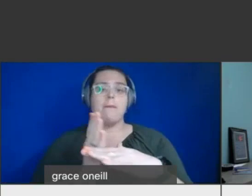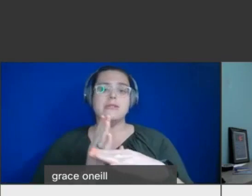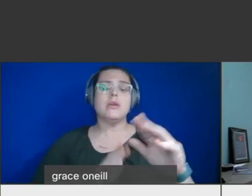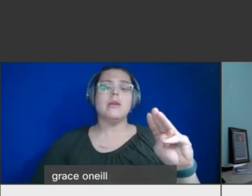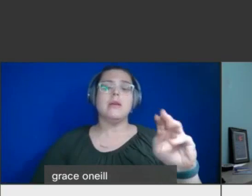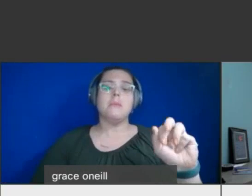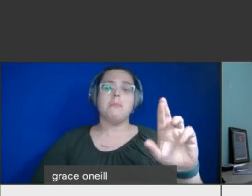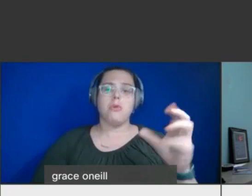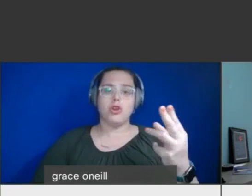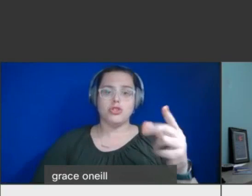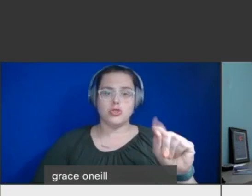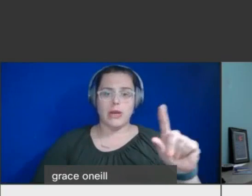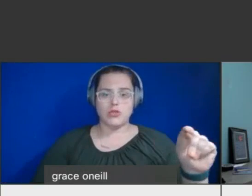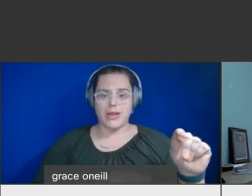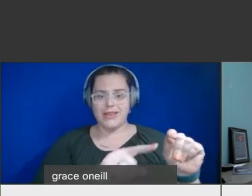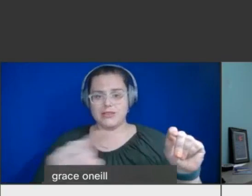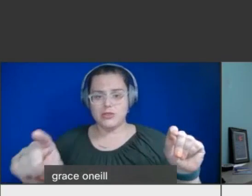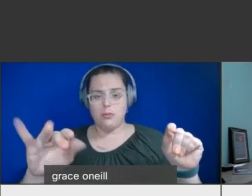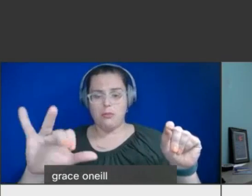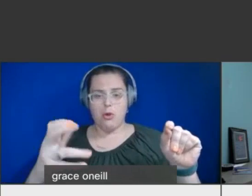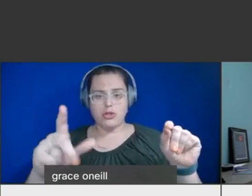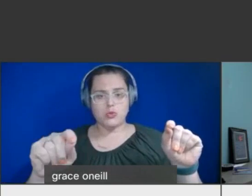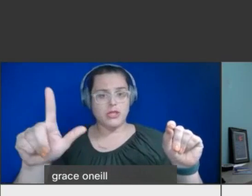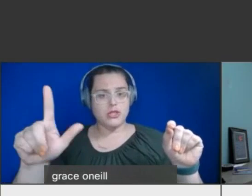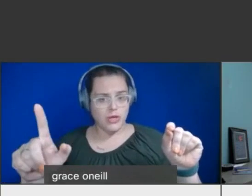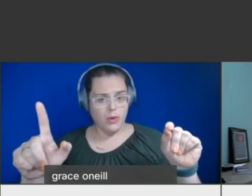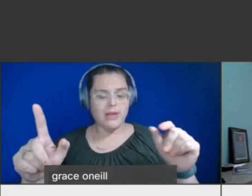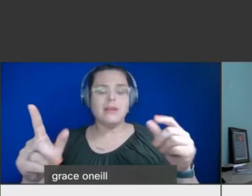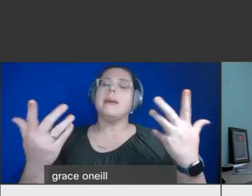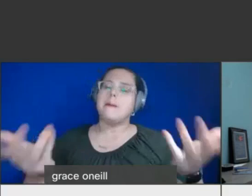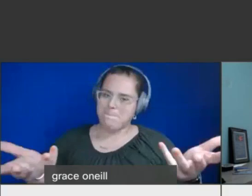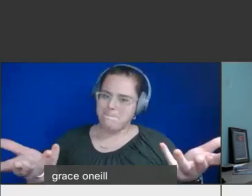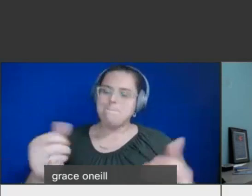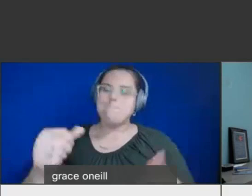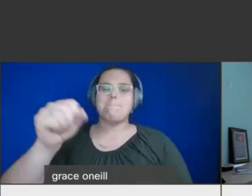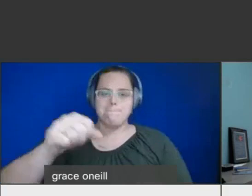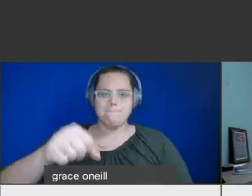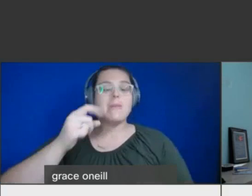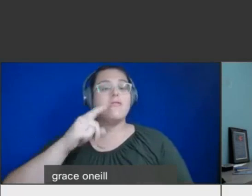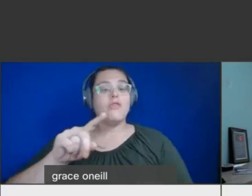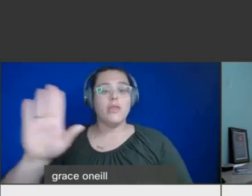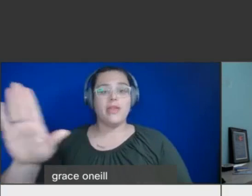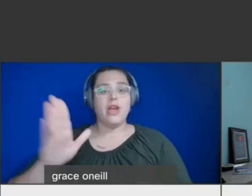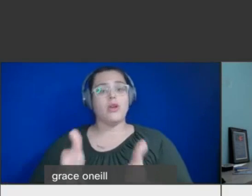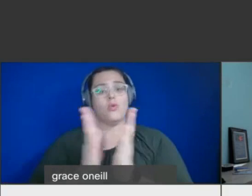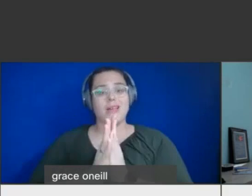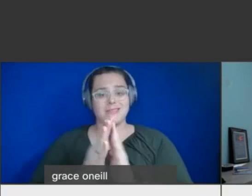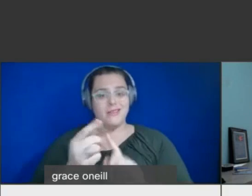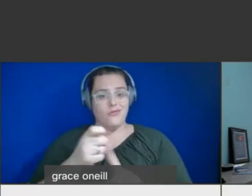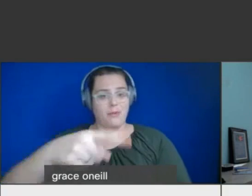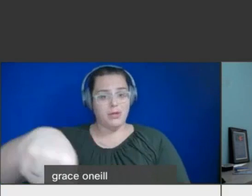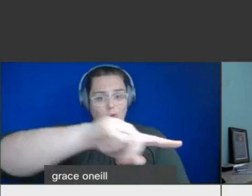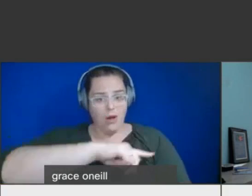2020 and March 2021. That is true for what they've requested from you, from